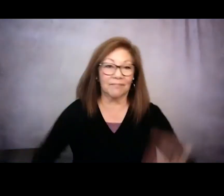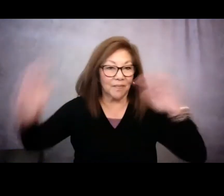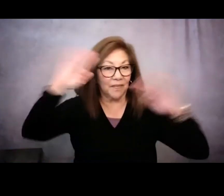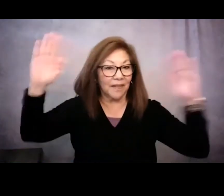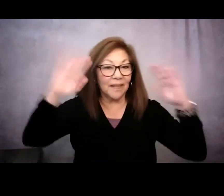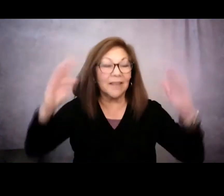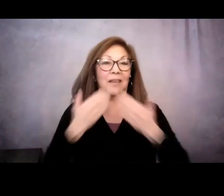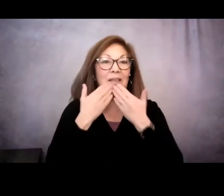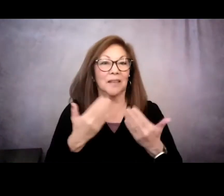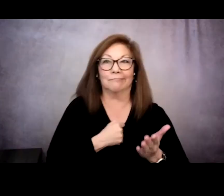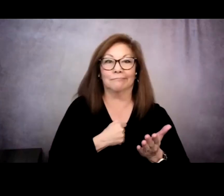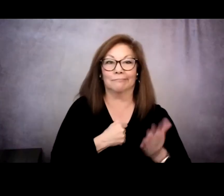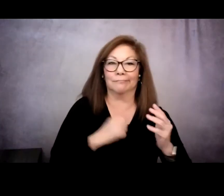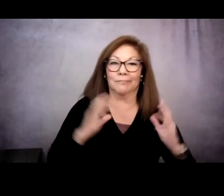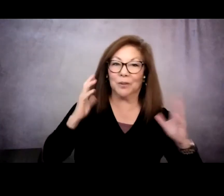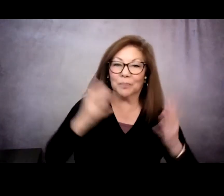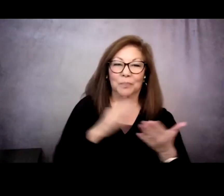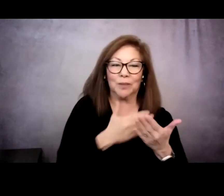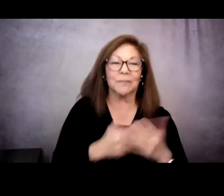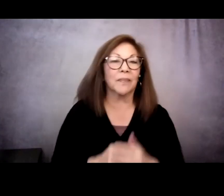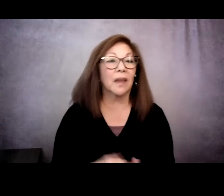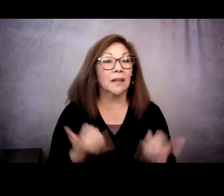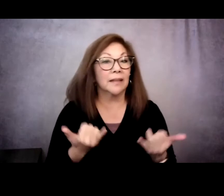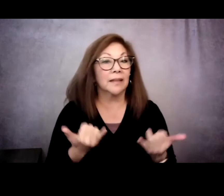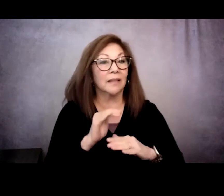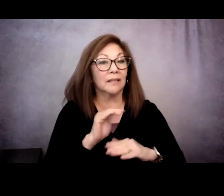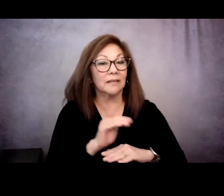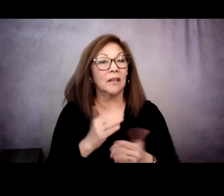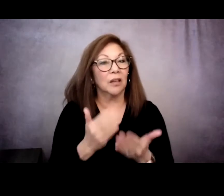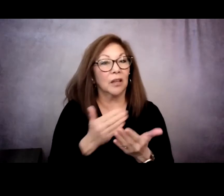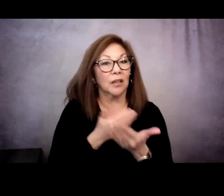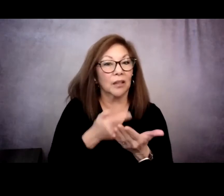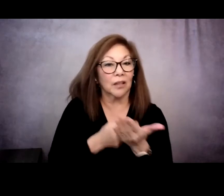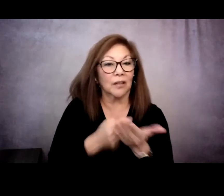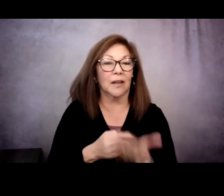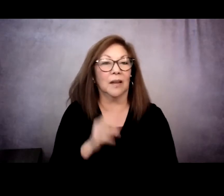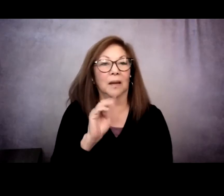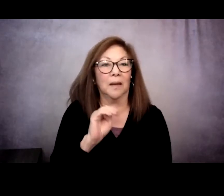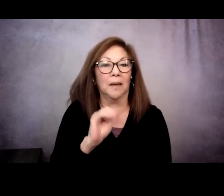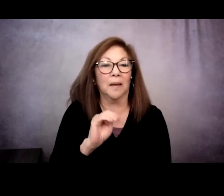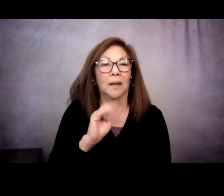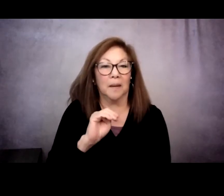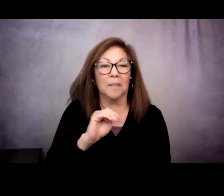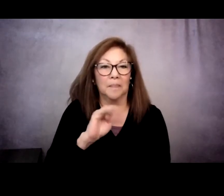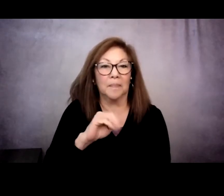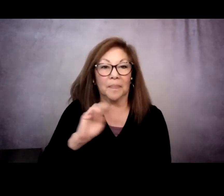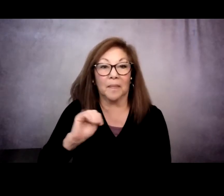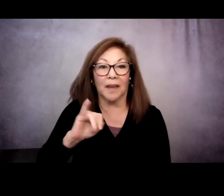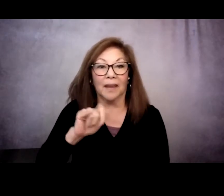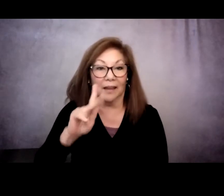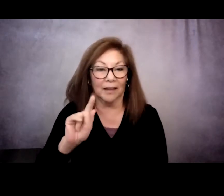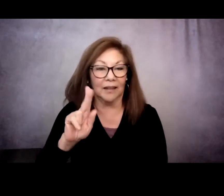Thank you so much for joining us for tonight's conversation with Mayukh Sen and Monique Truong. We are so